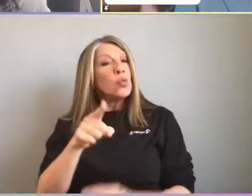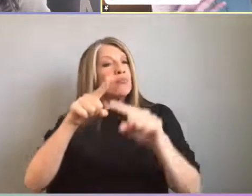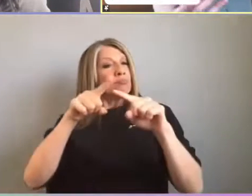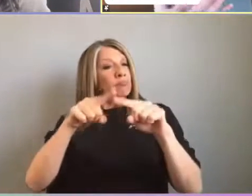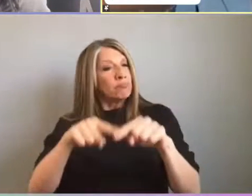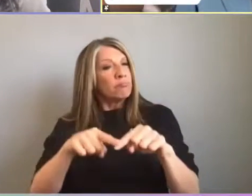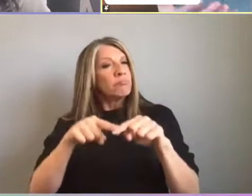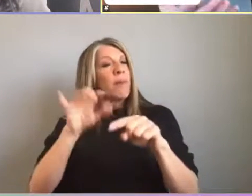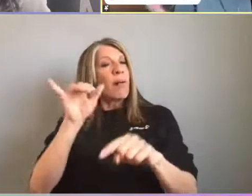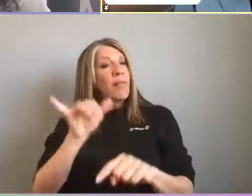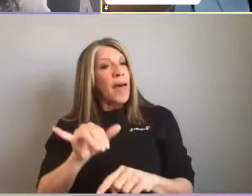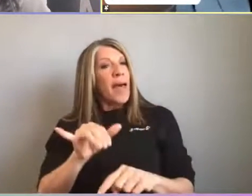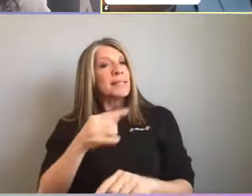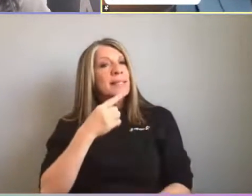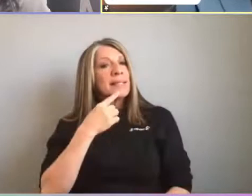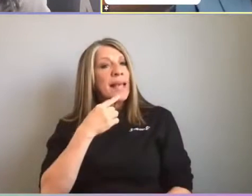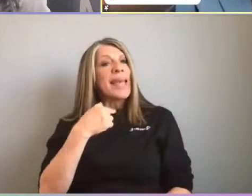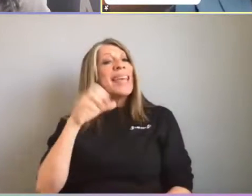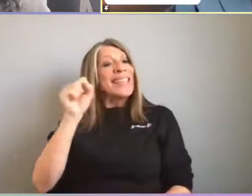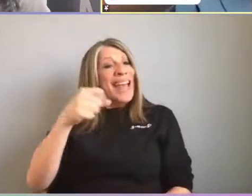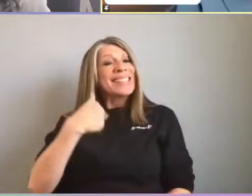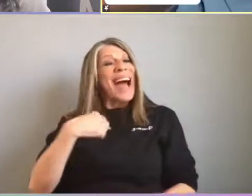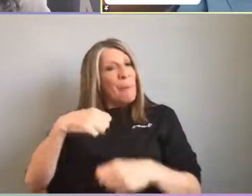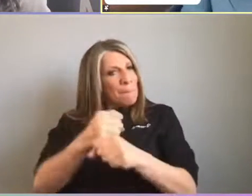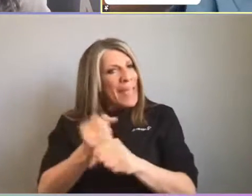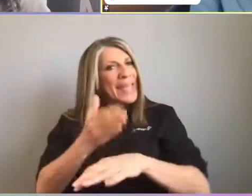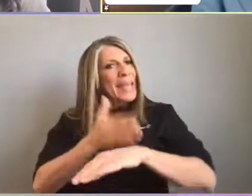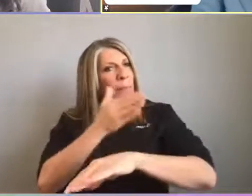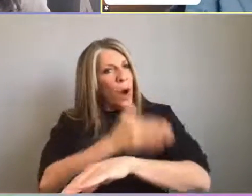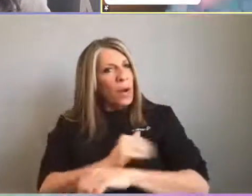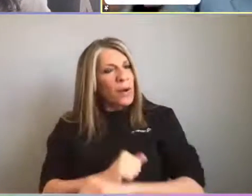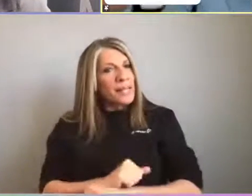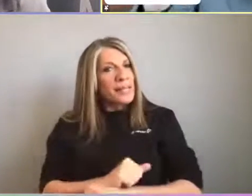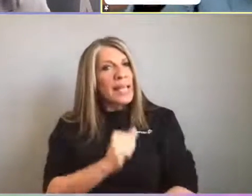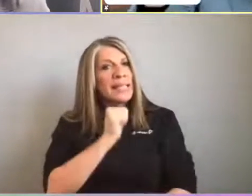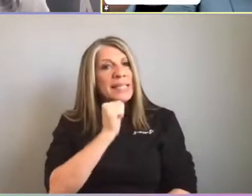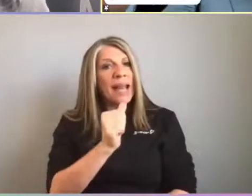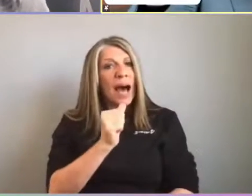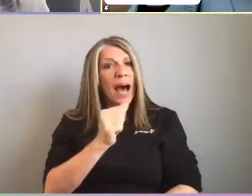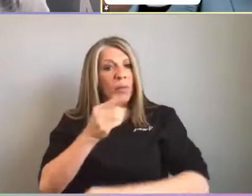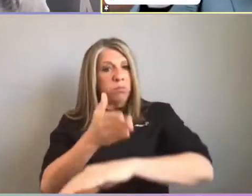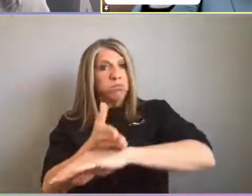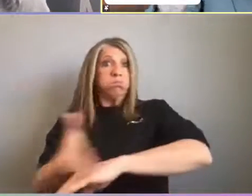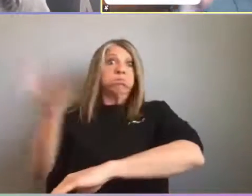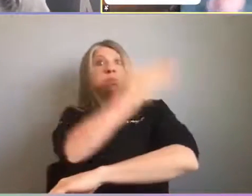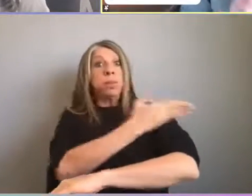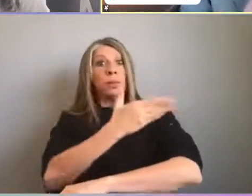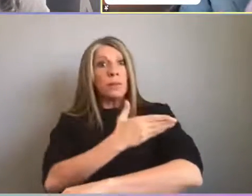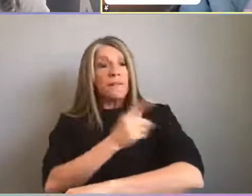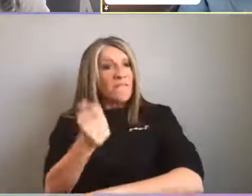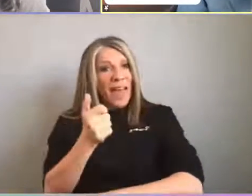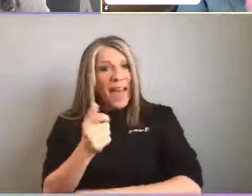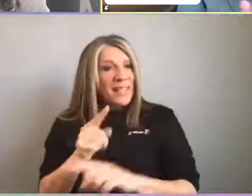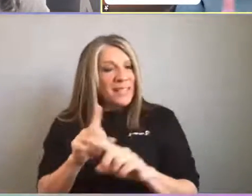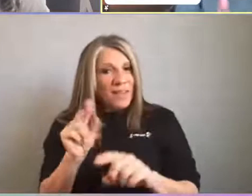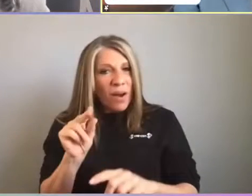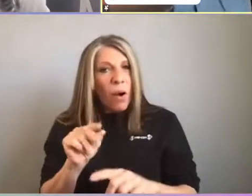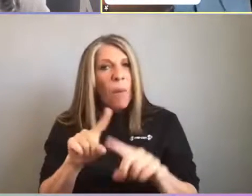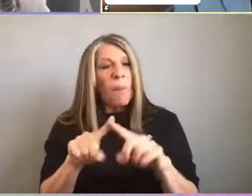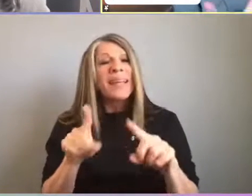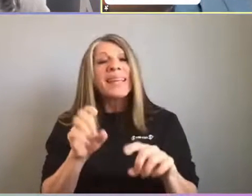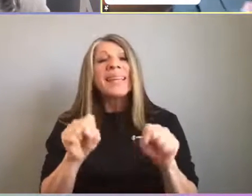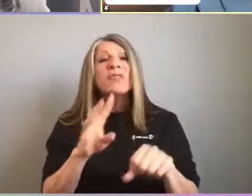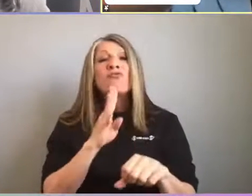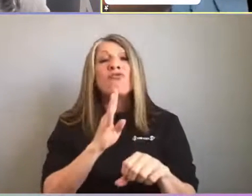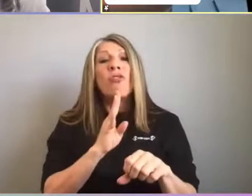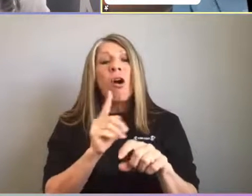to say, hey, I am making progress. It's not from 0 to 100. Can you talk a little bit